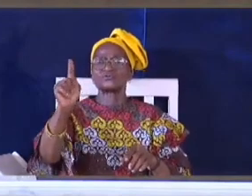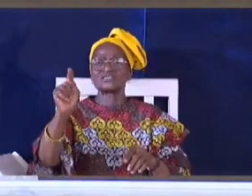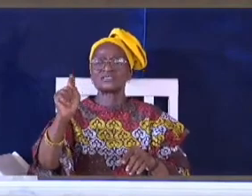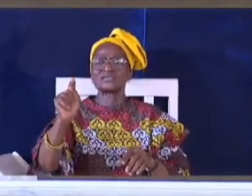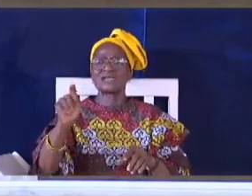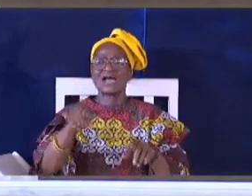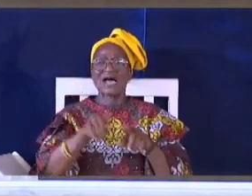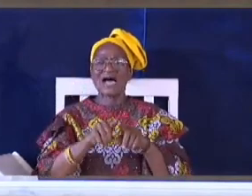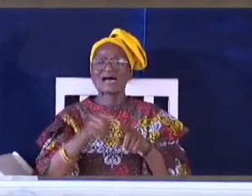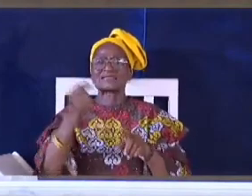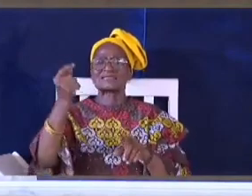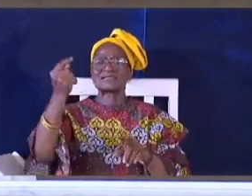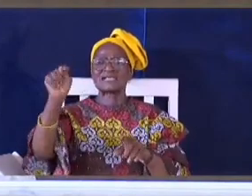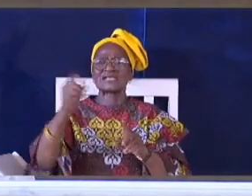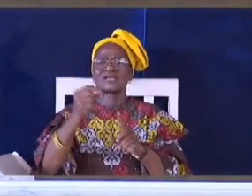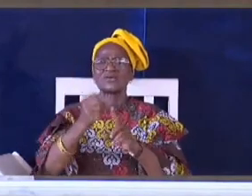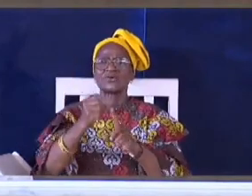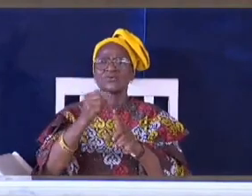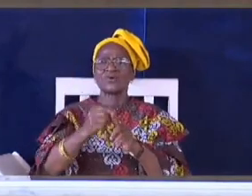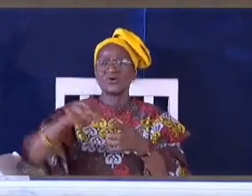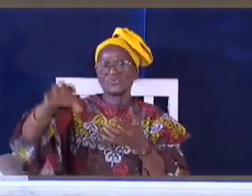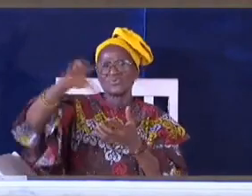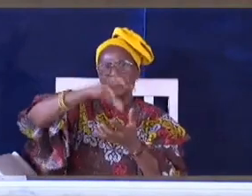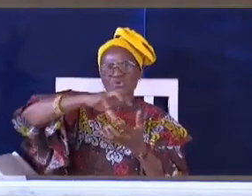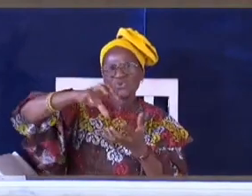as the word collision.